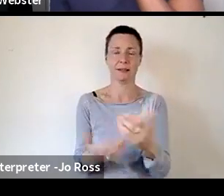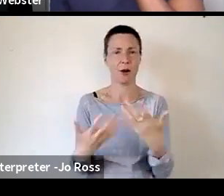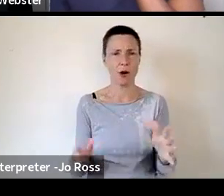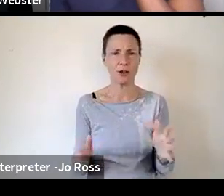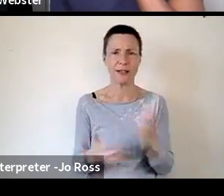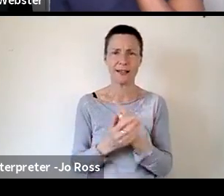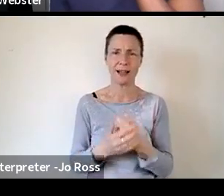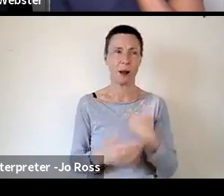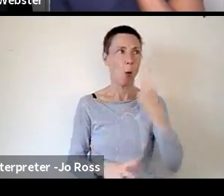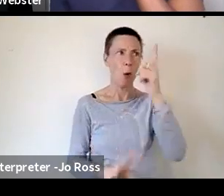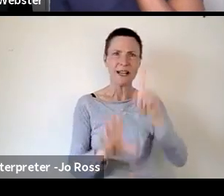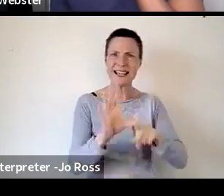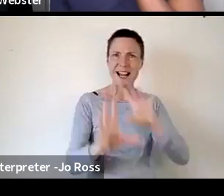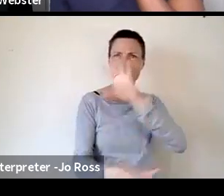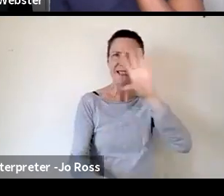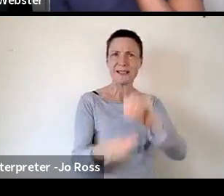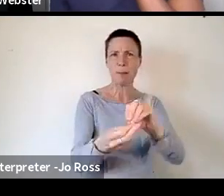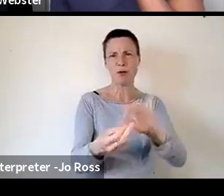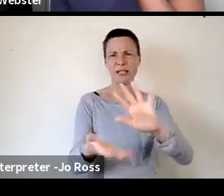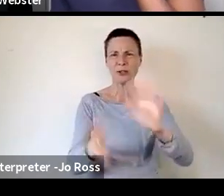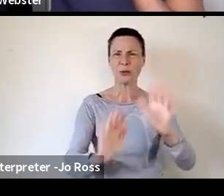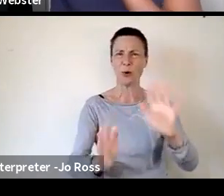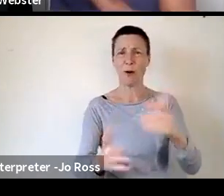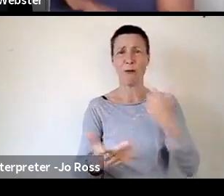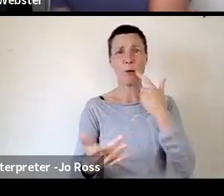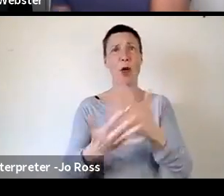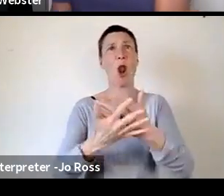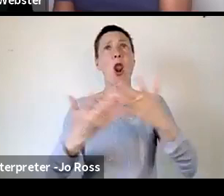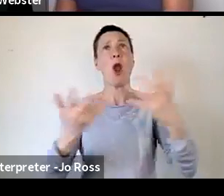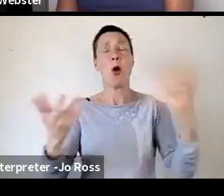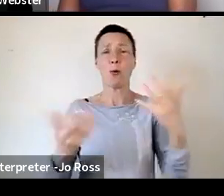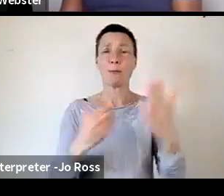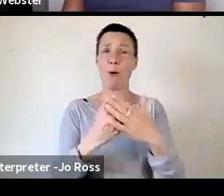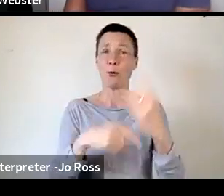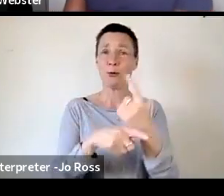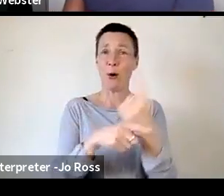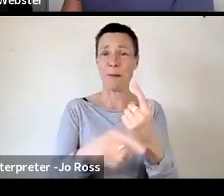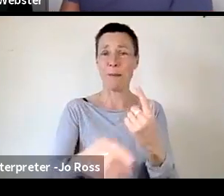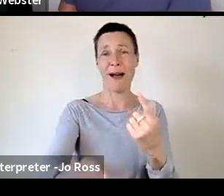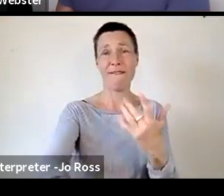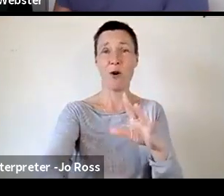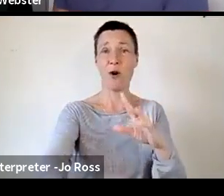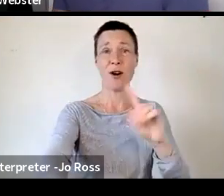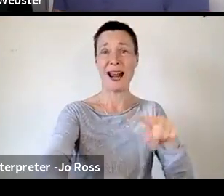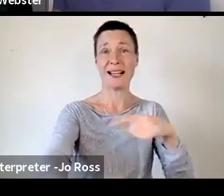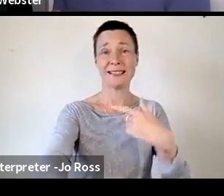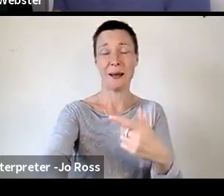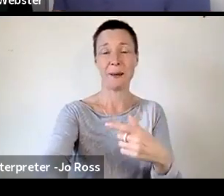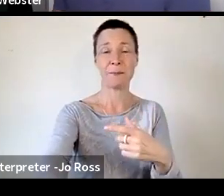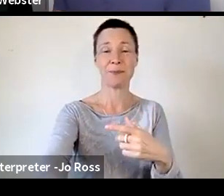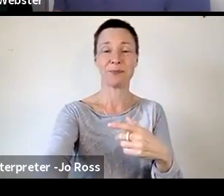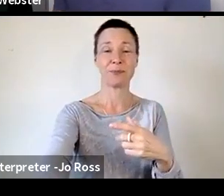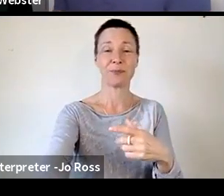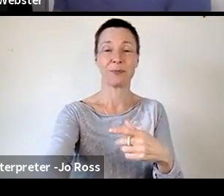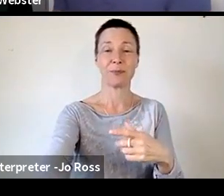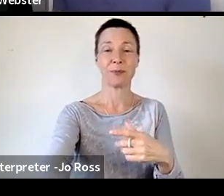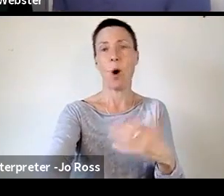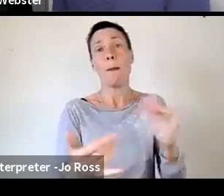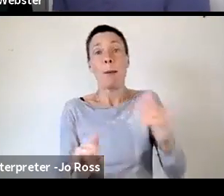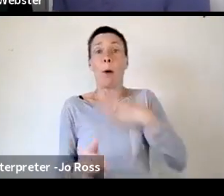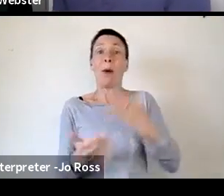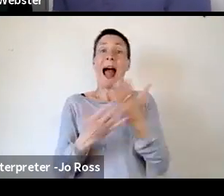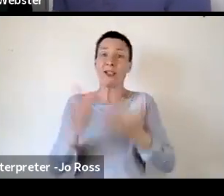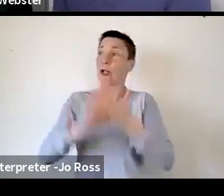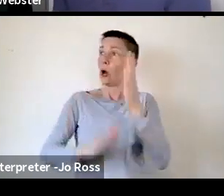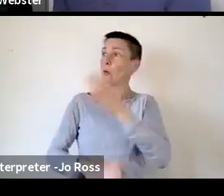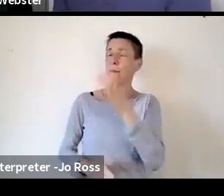of a year in summary, sort of, with loads more to talk about for next time, or when we're actually in the pub again. Perhaps we